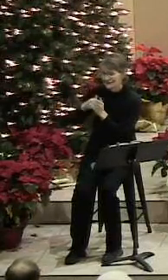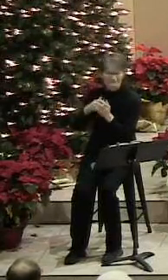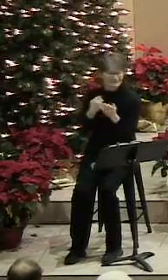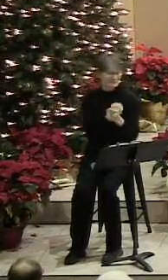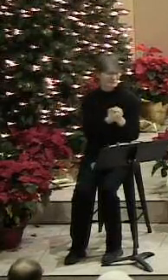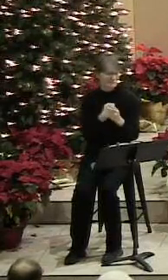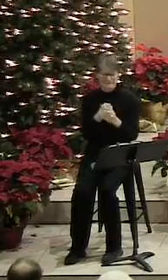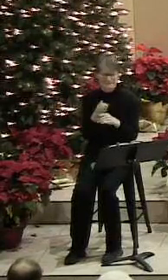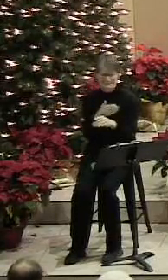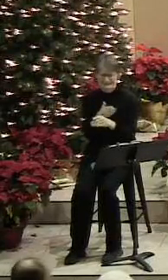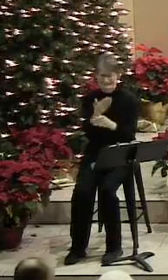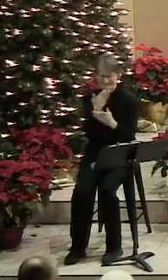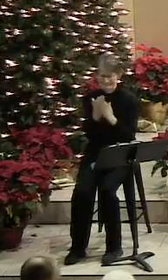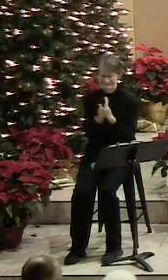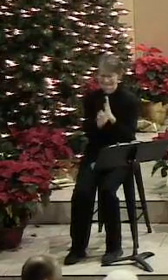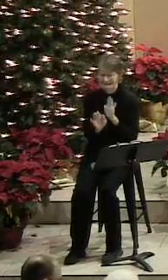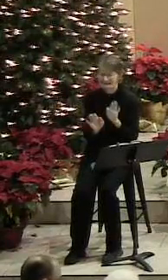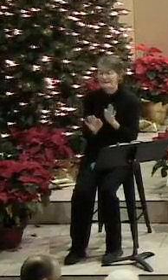note.